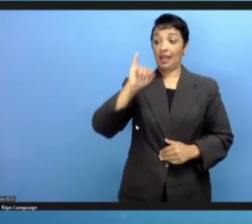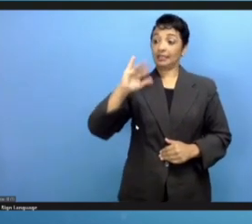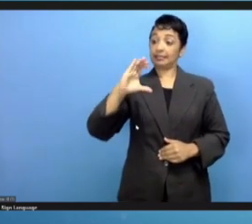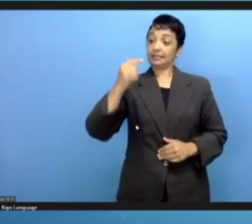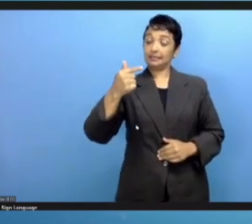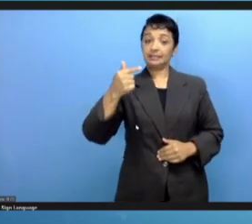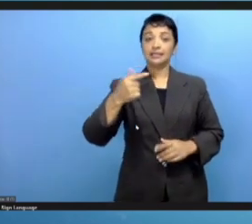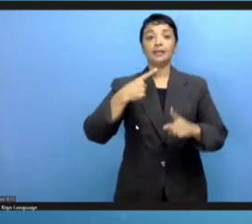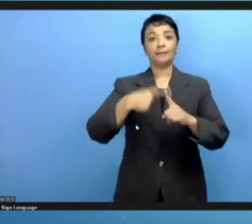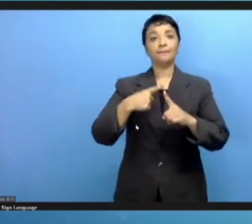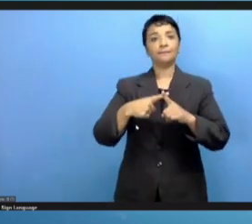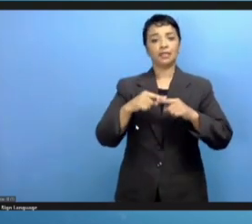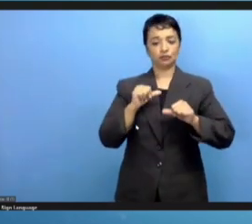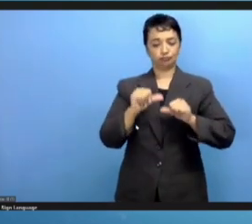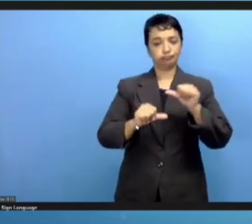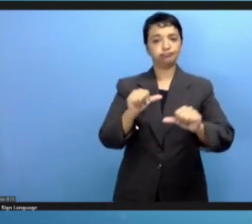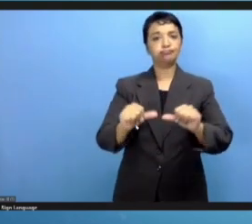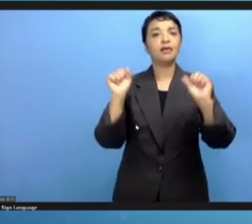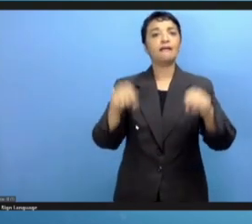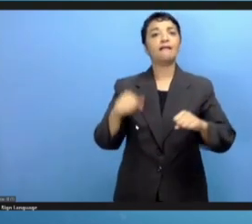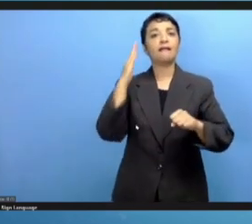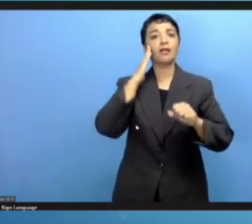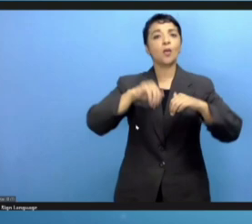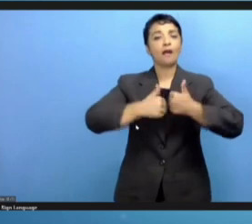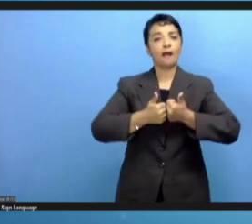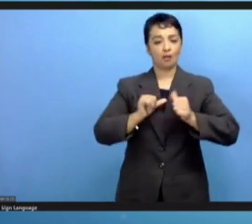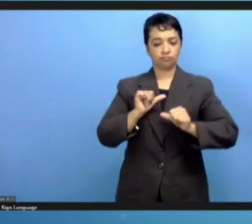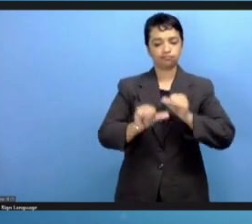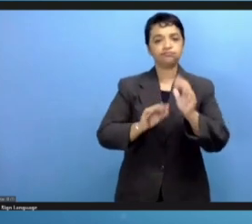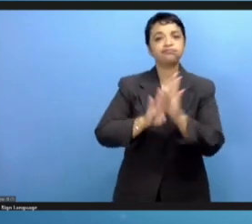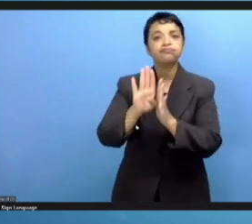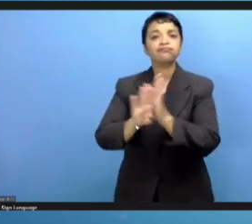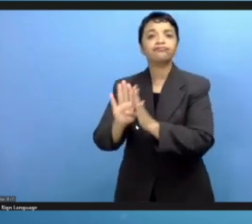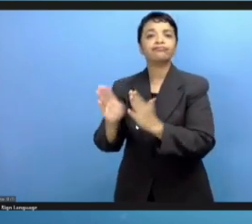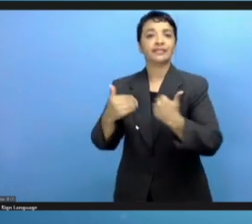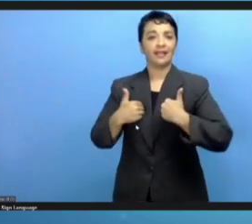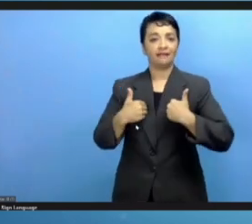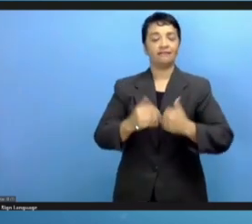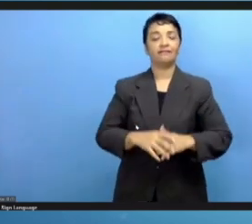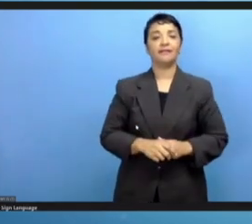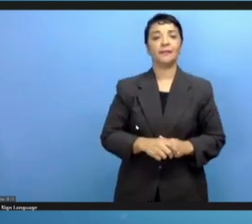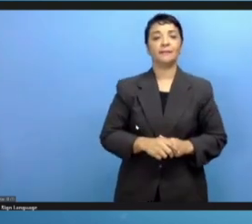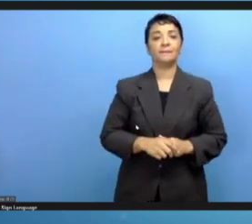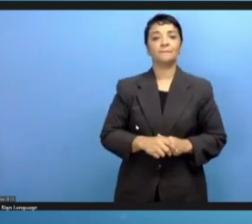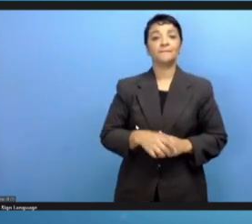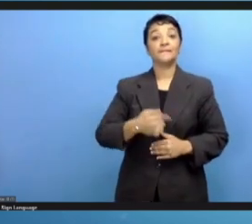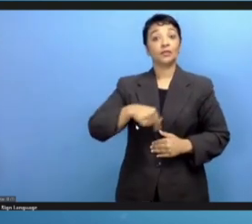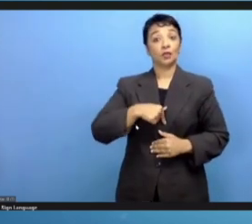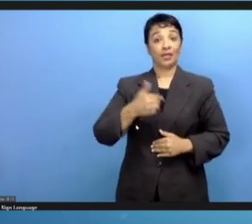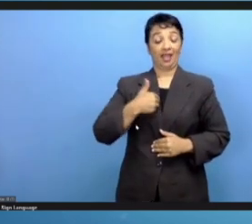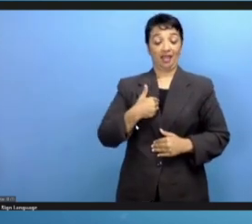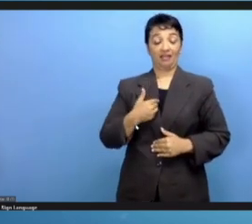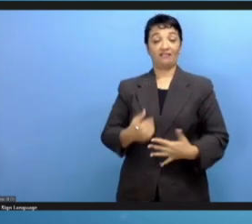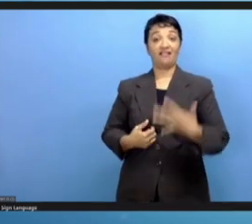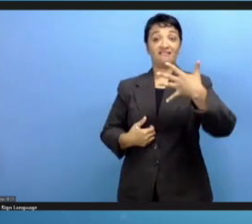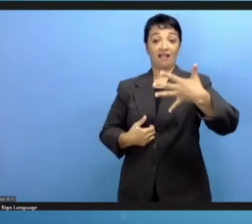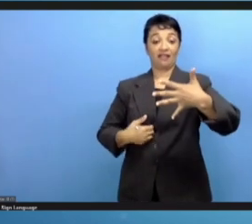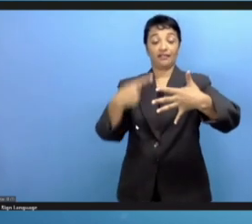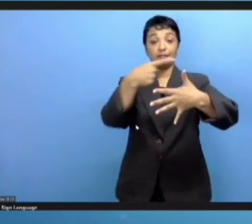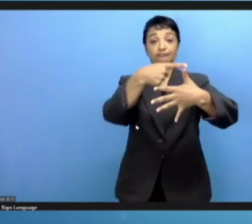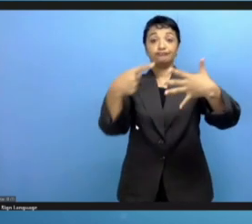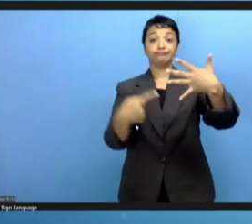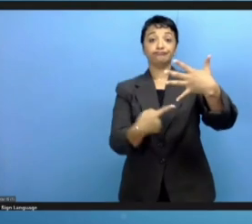been marked by key progress milestones aligned with the 5 sub-themes of the